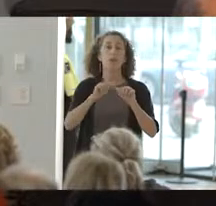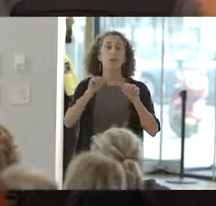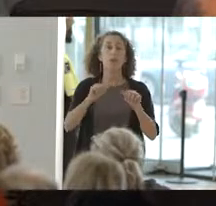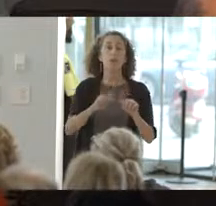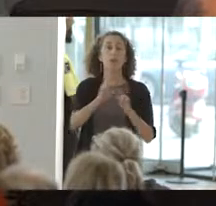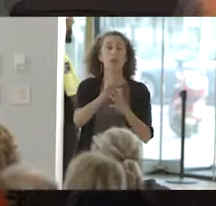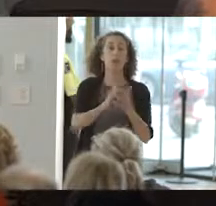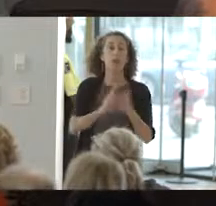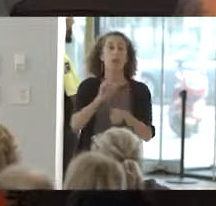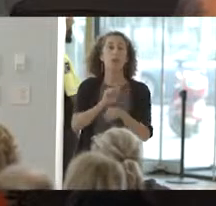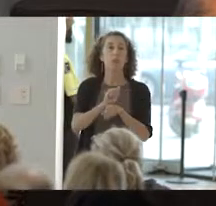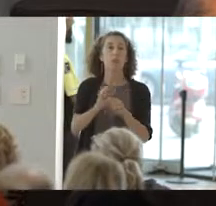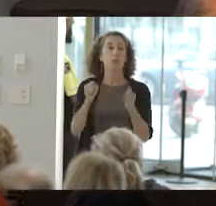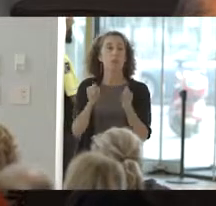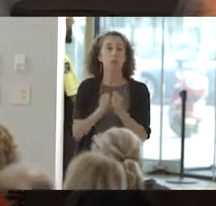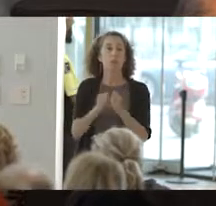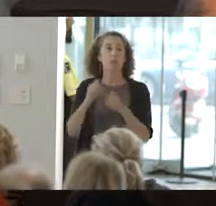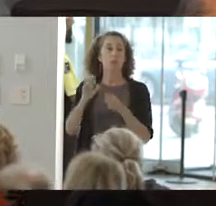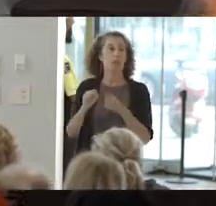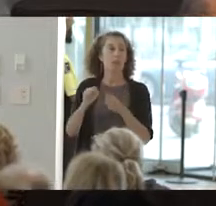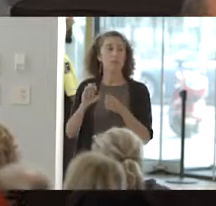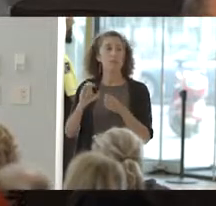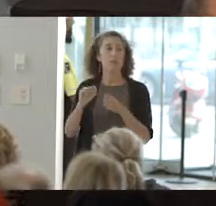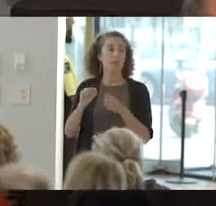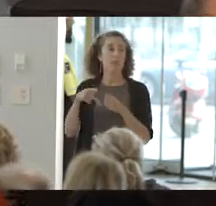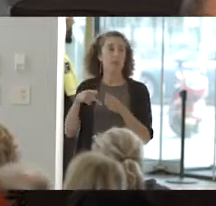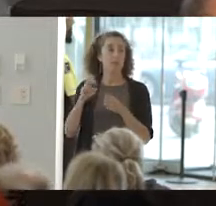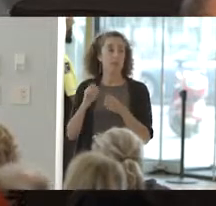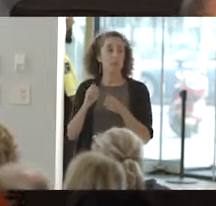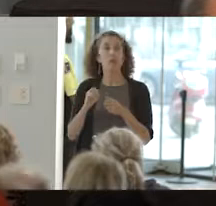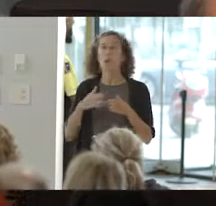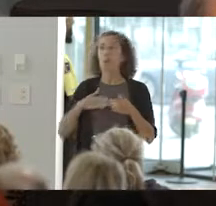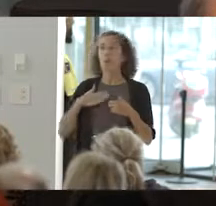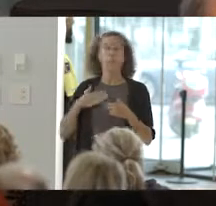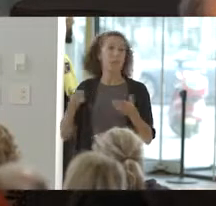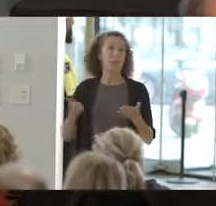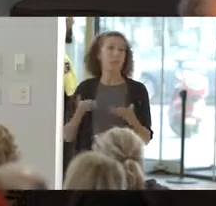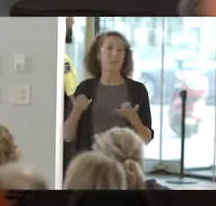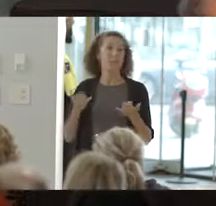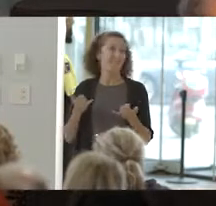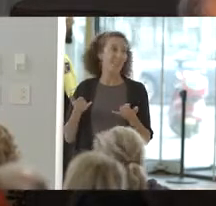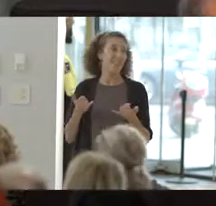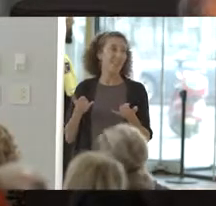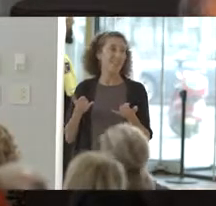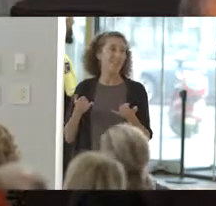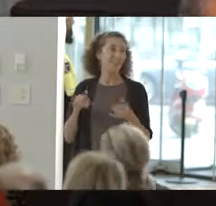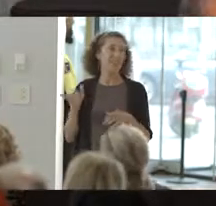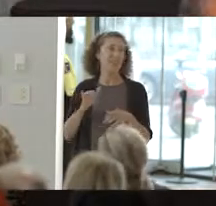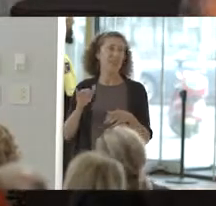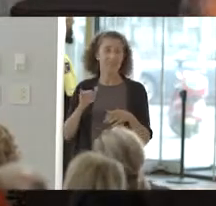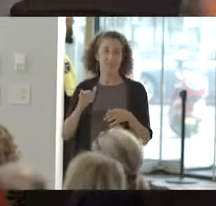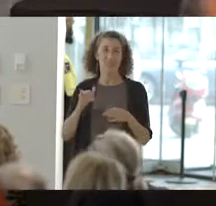Scape on the public realm components of the plan. And we're really happy to be here working on this important project for the neighborhood